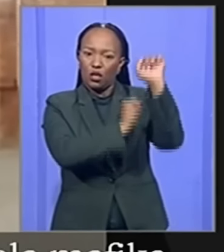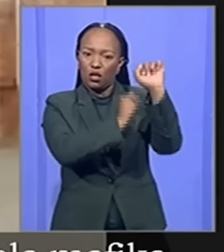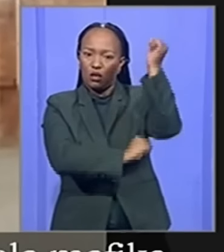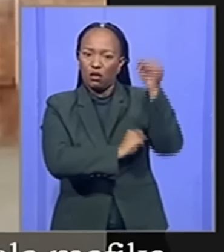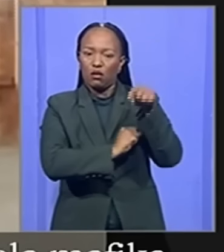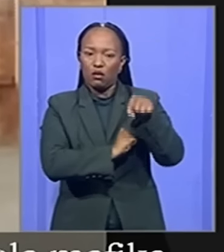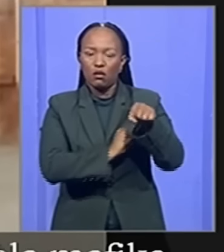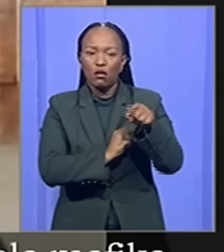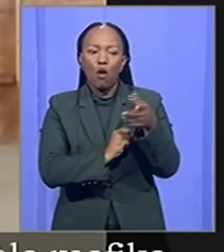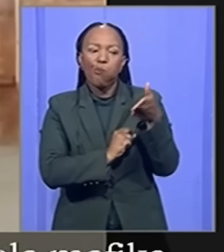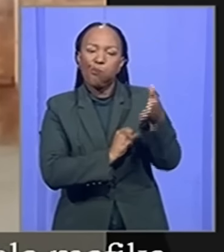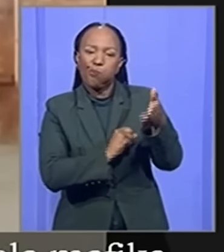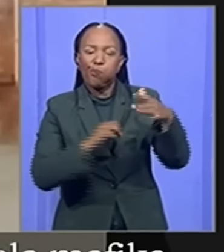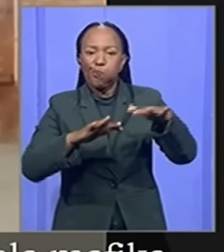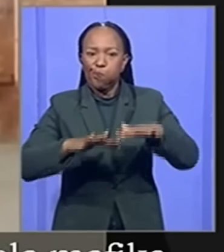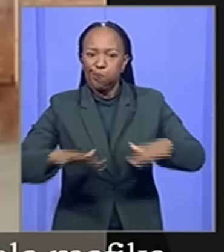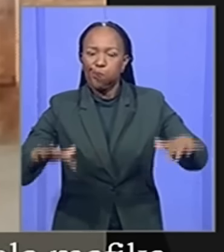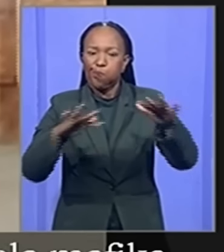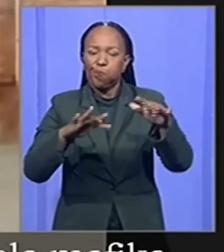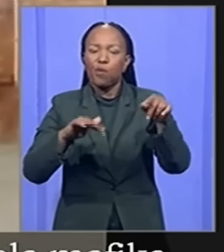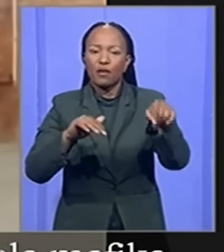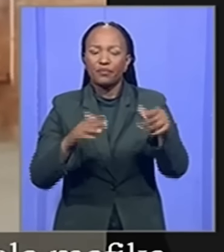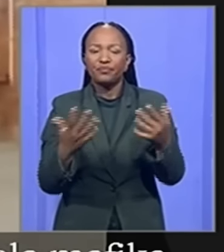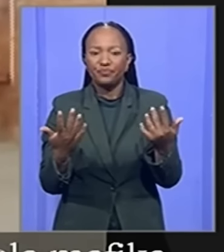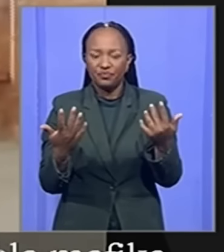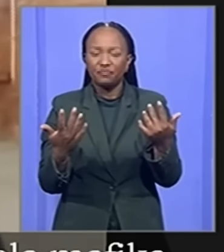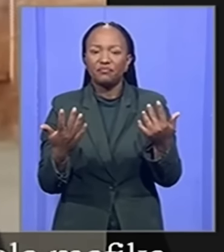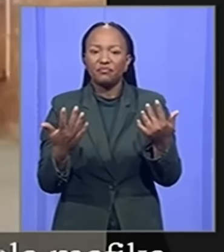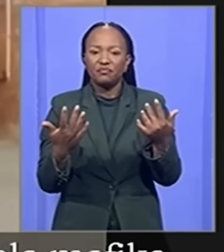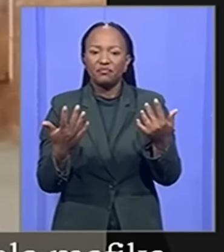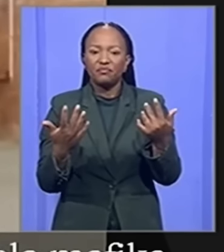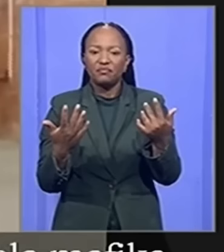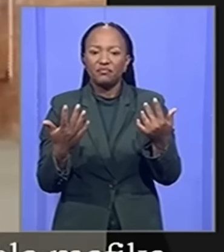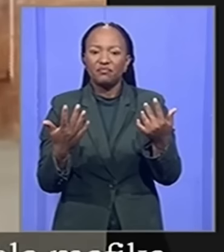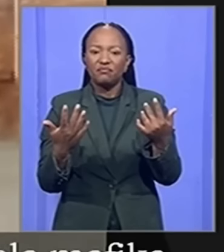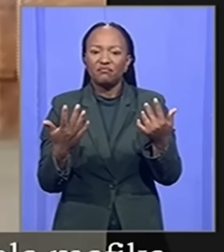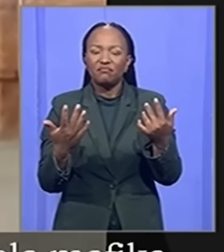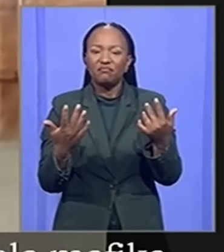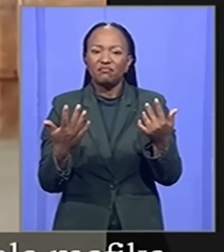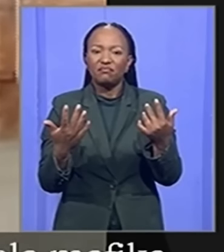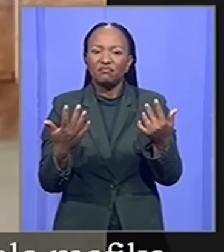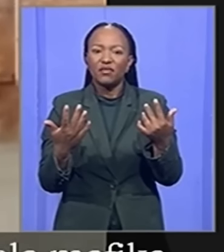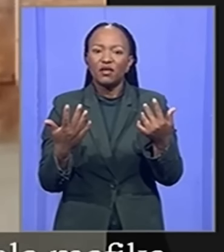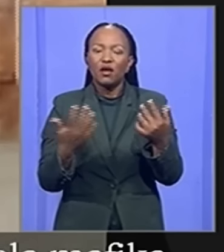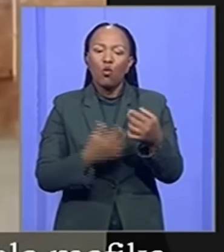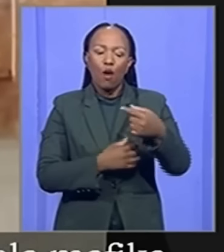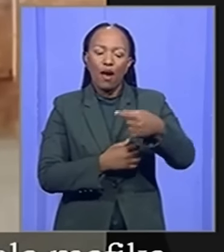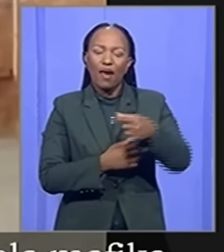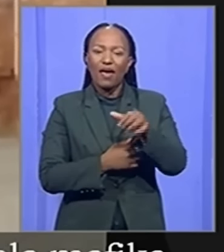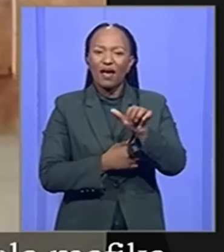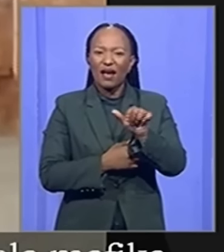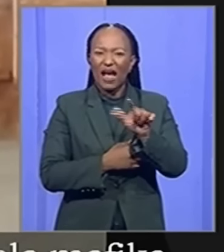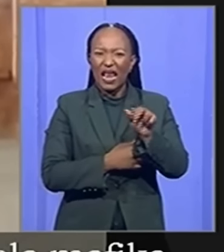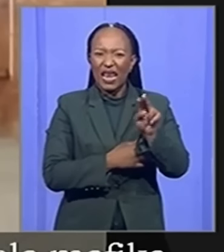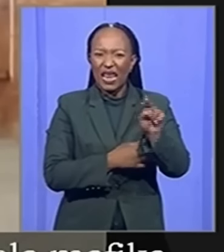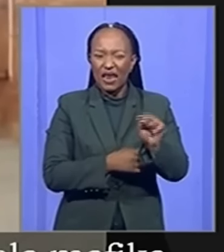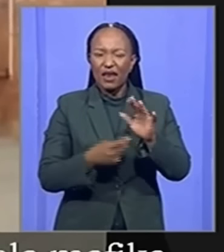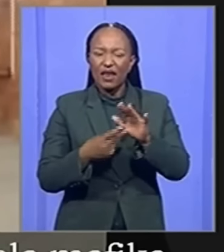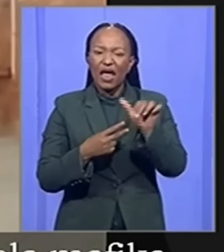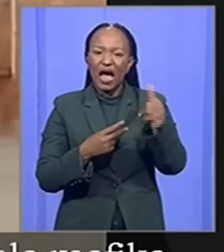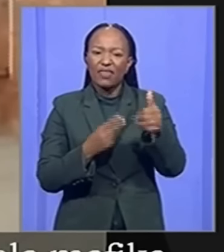le mothathong wa ho tjhaya ka Galing le ka lehlakoreng le